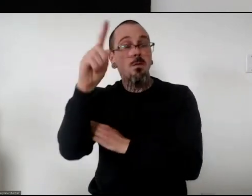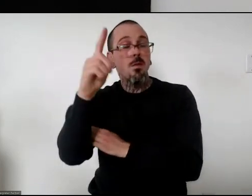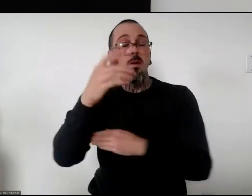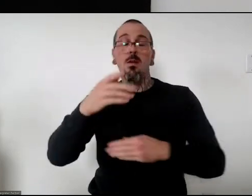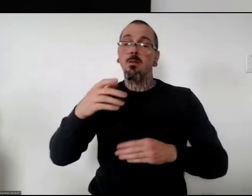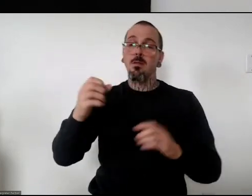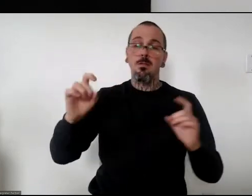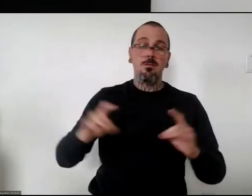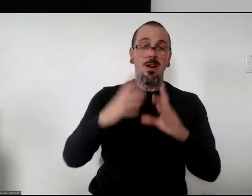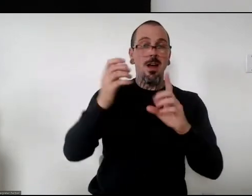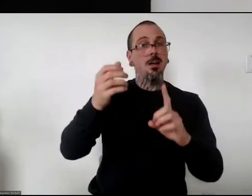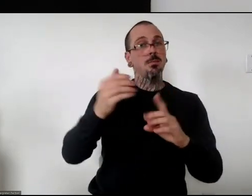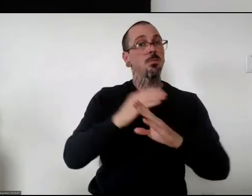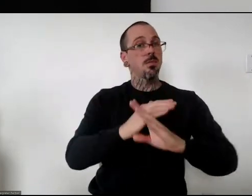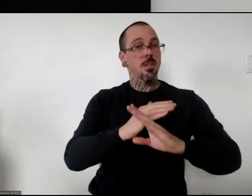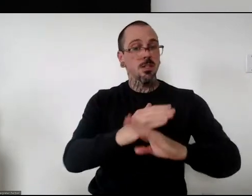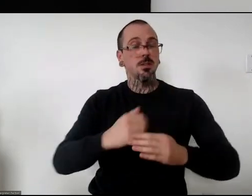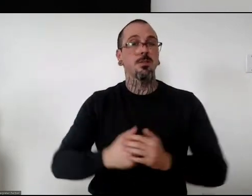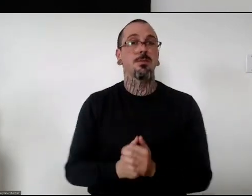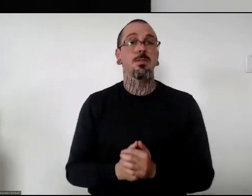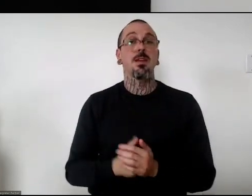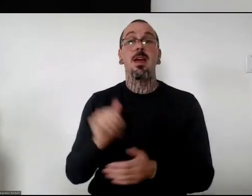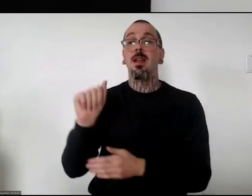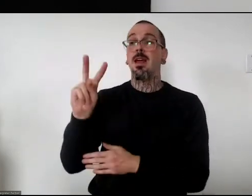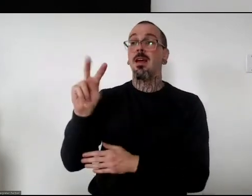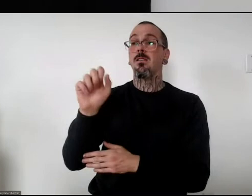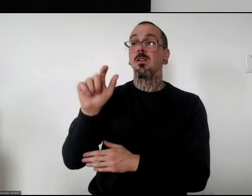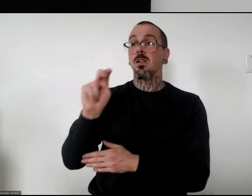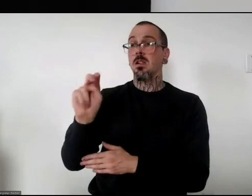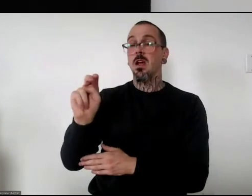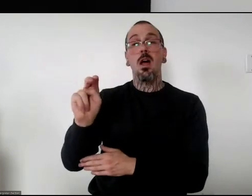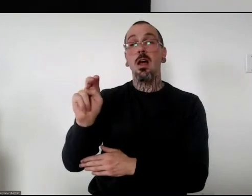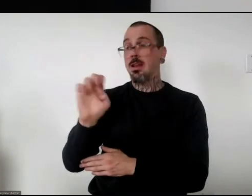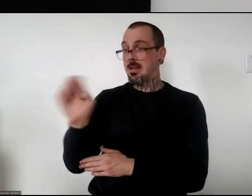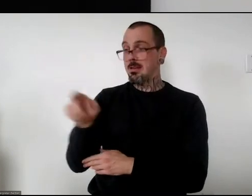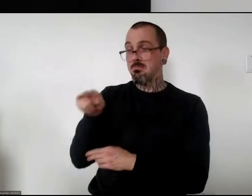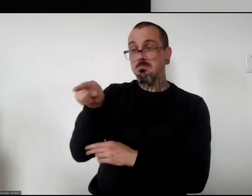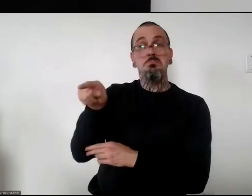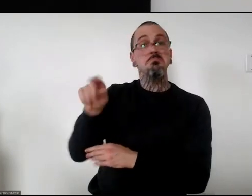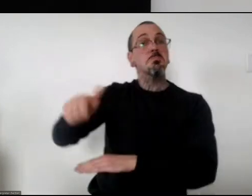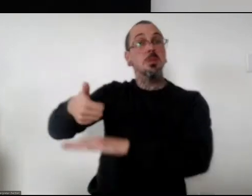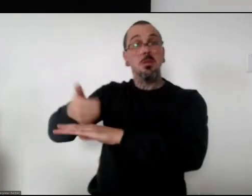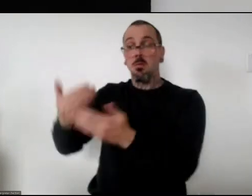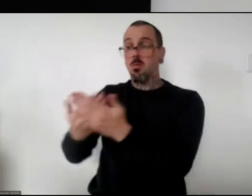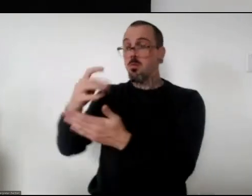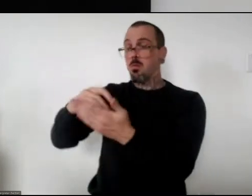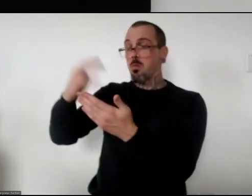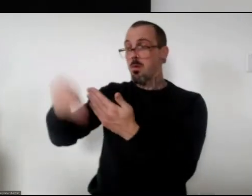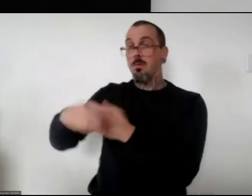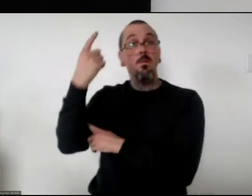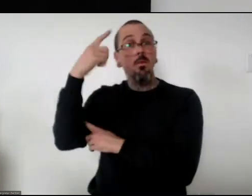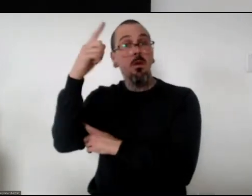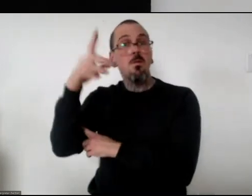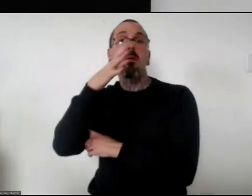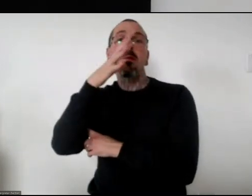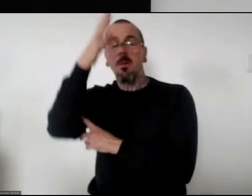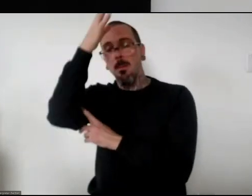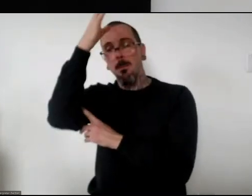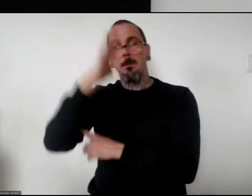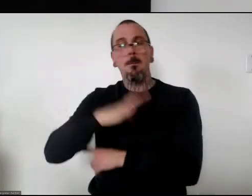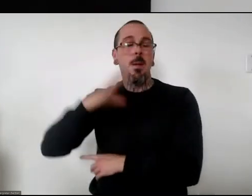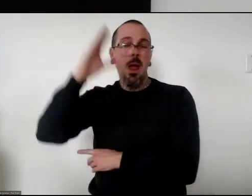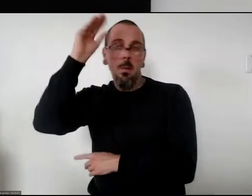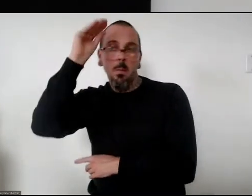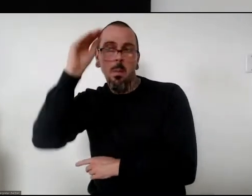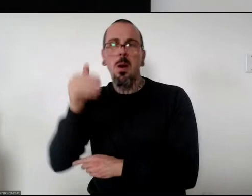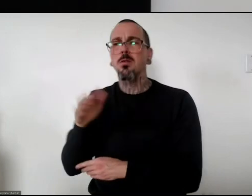program focused on men and boys and the role they play in preventing gender-based violence. This is